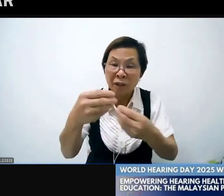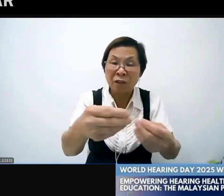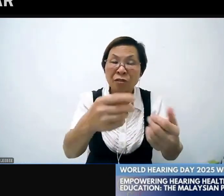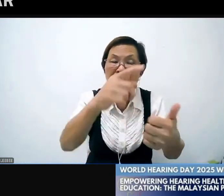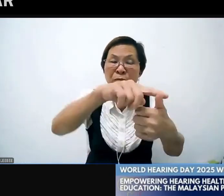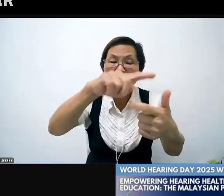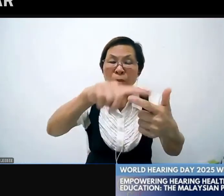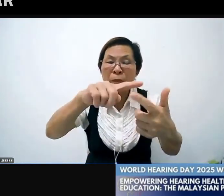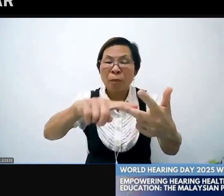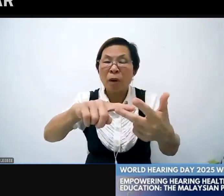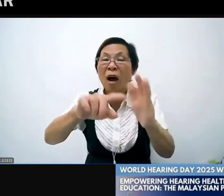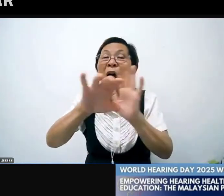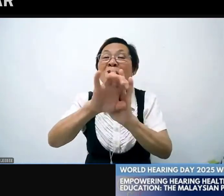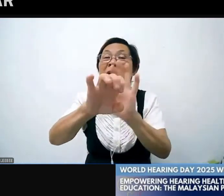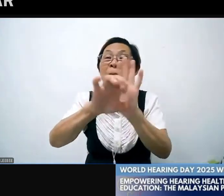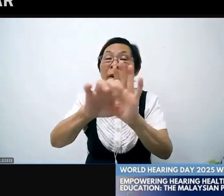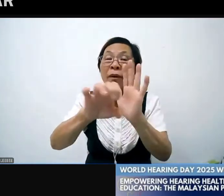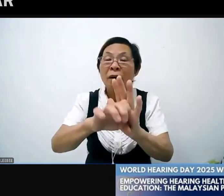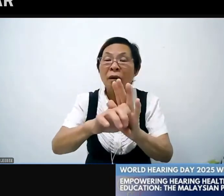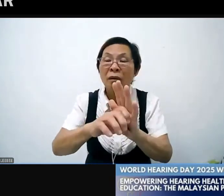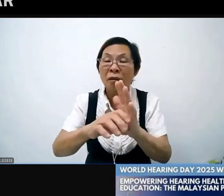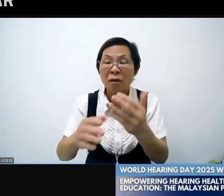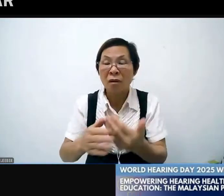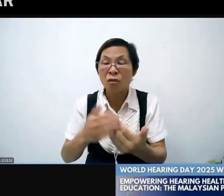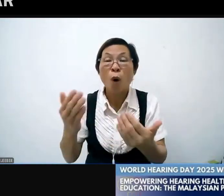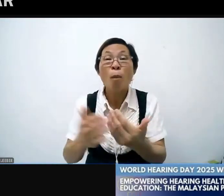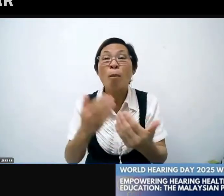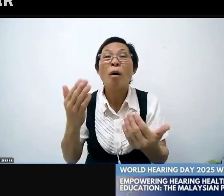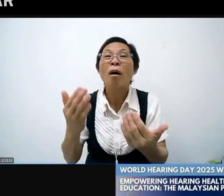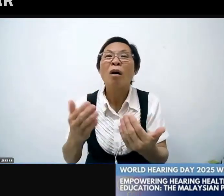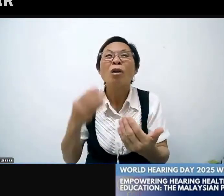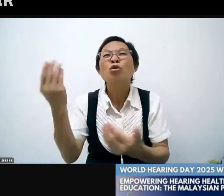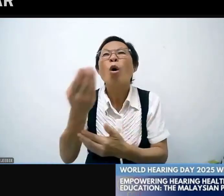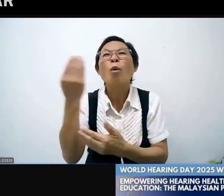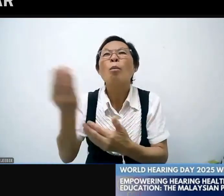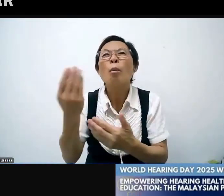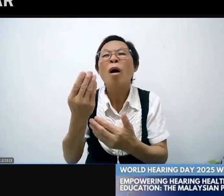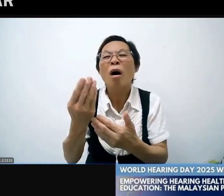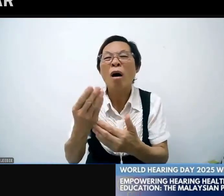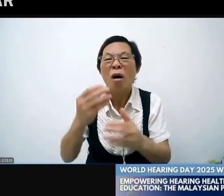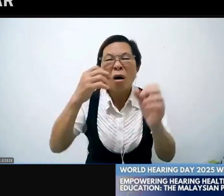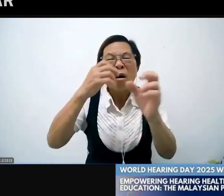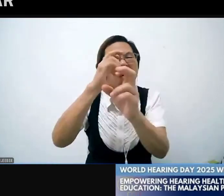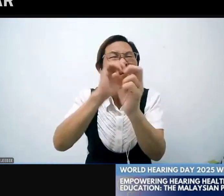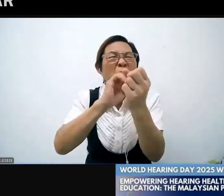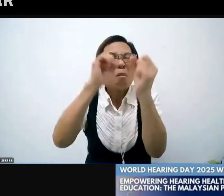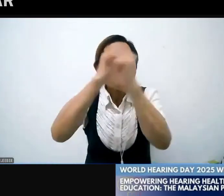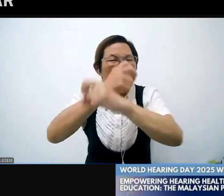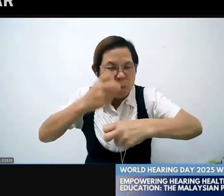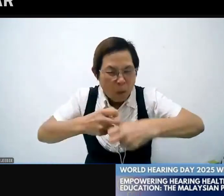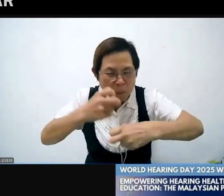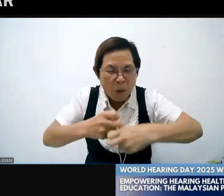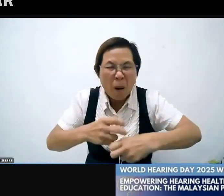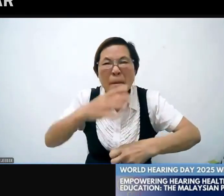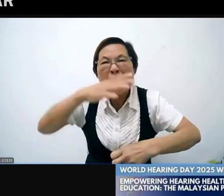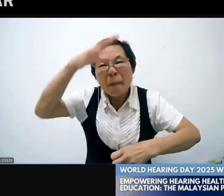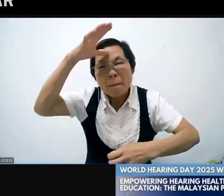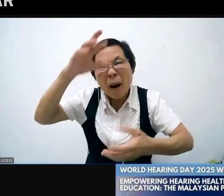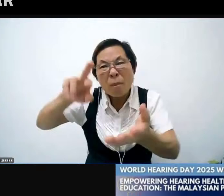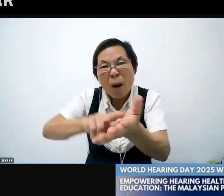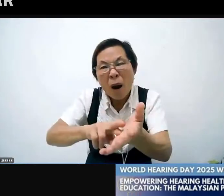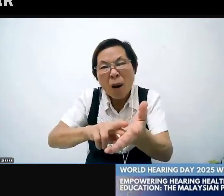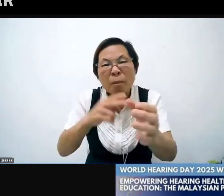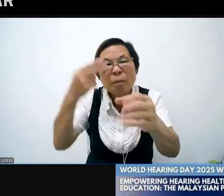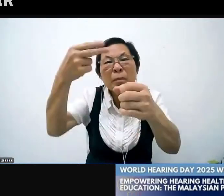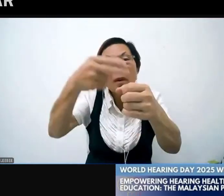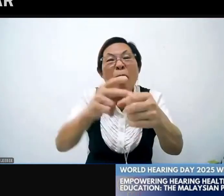examples of the most common challenges reported by parents regarding